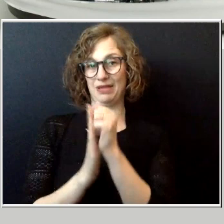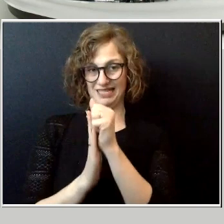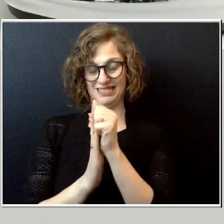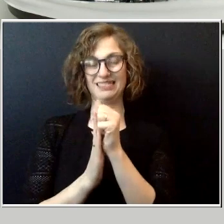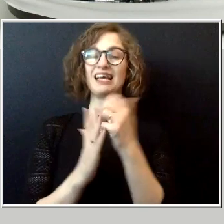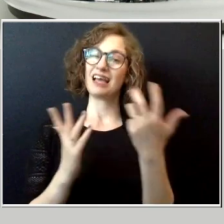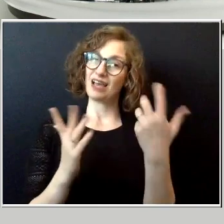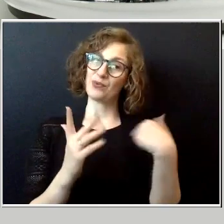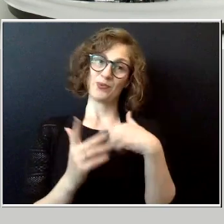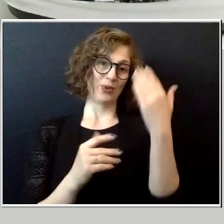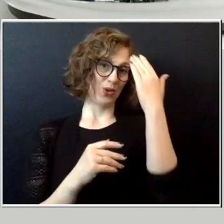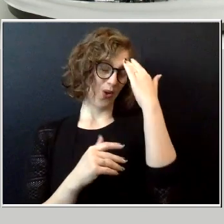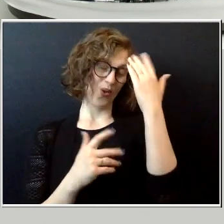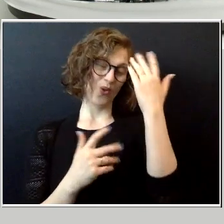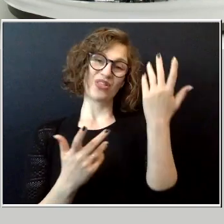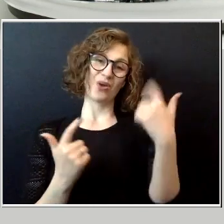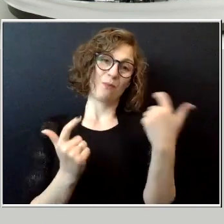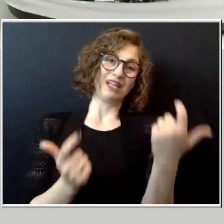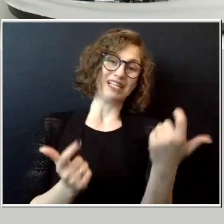about it?